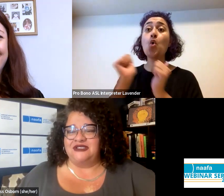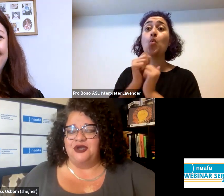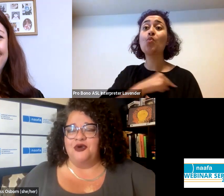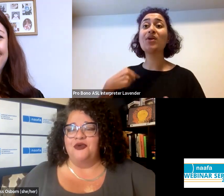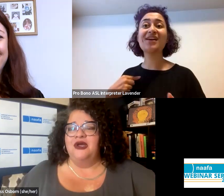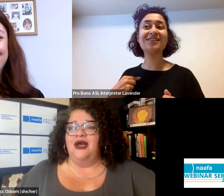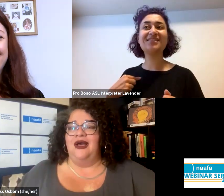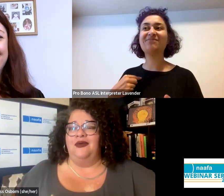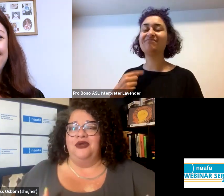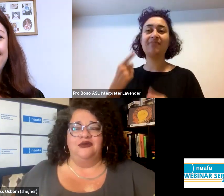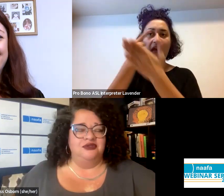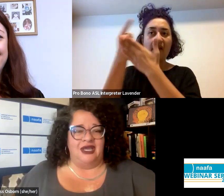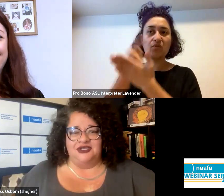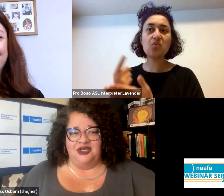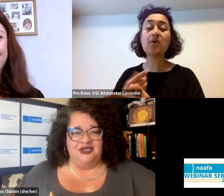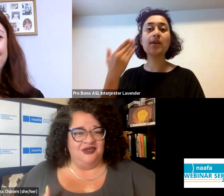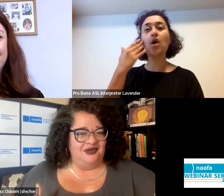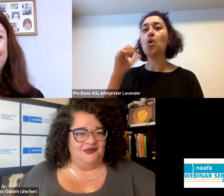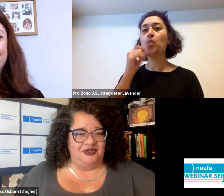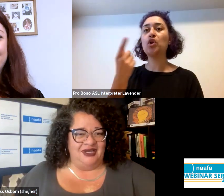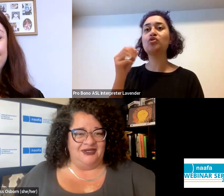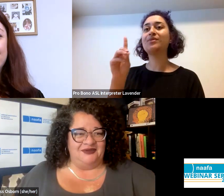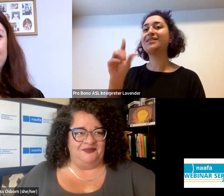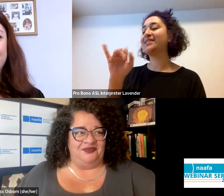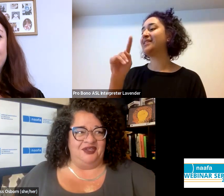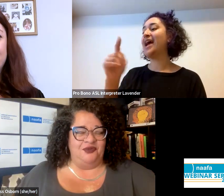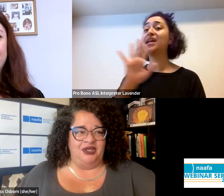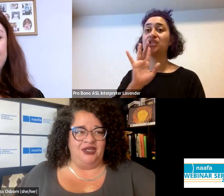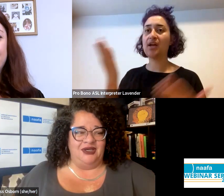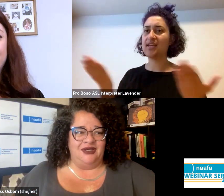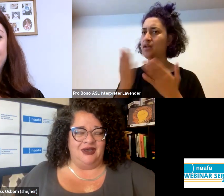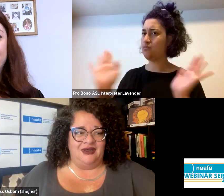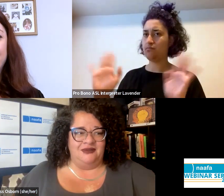regular basis know, we don't do diet talk here.